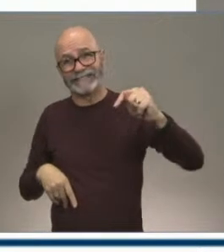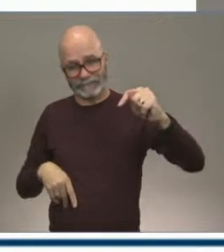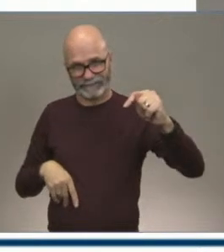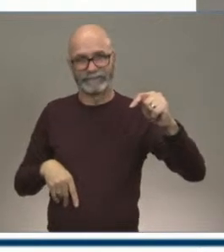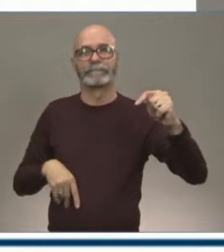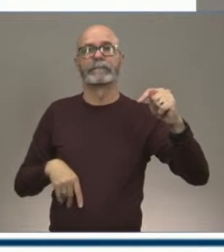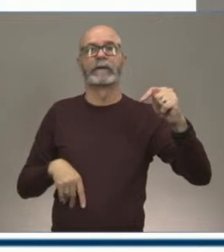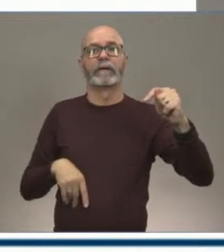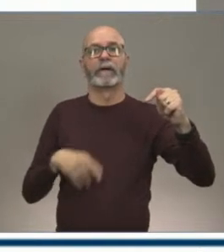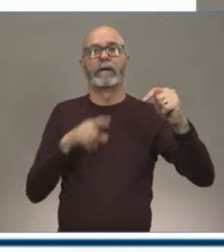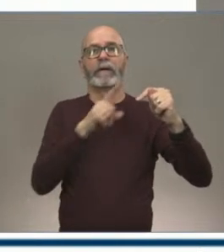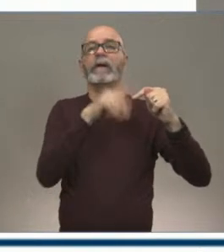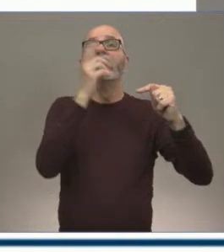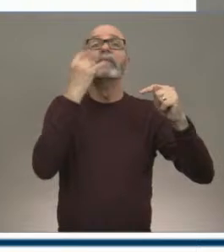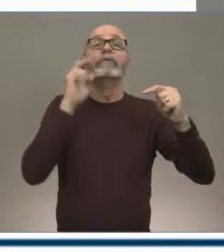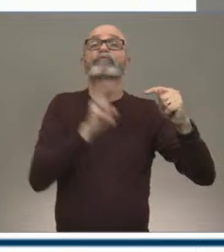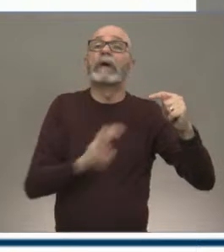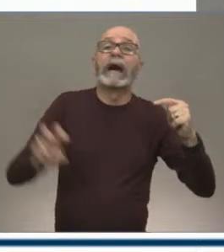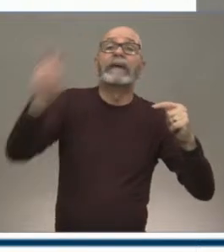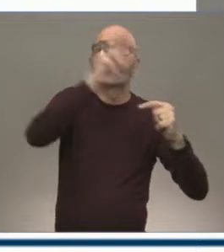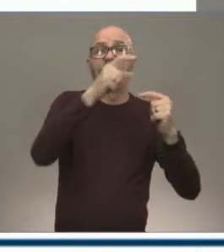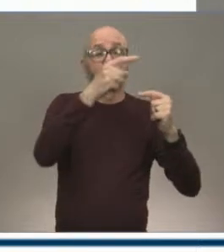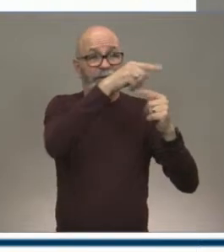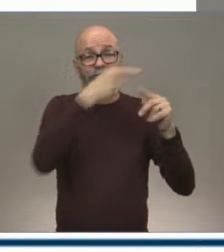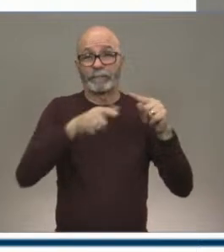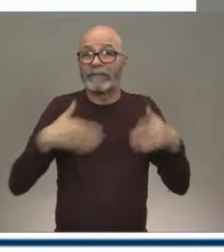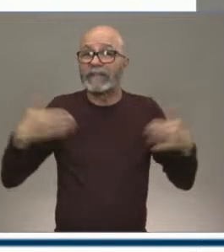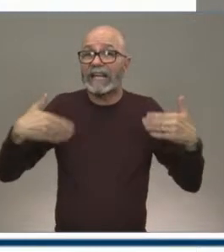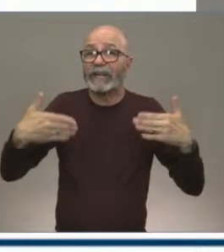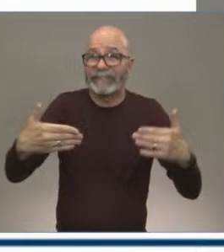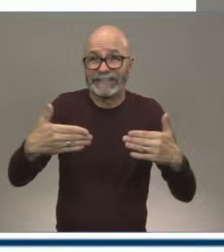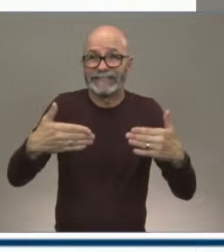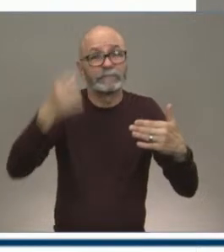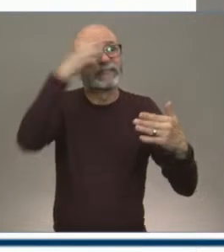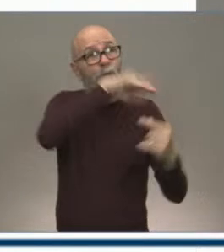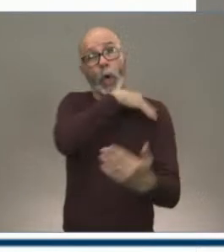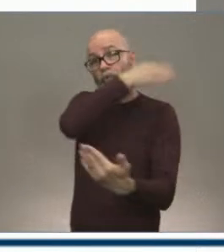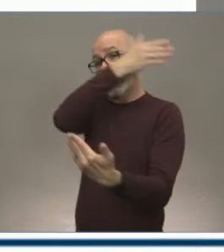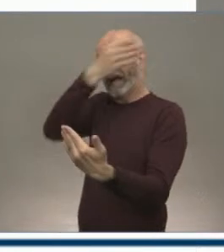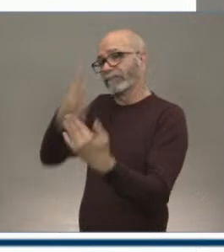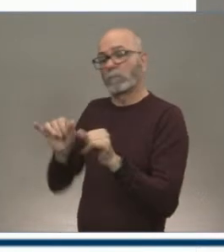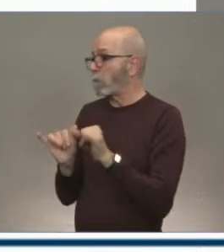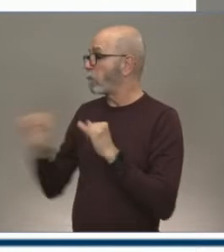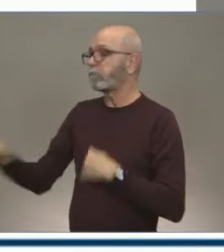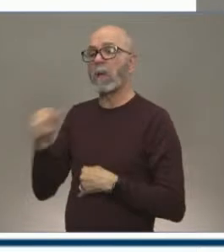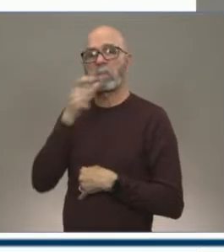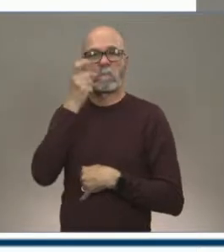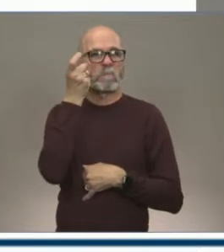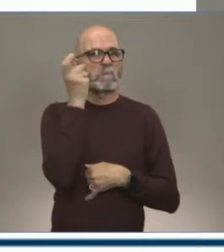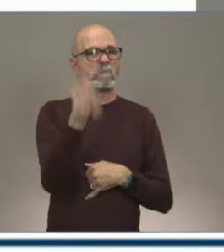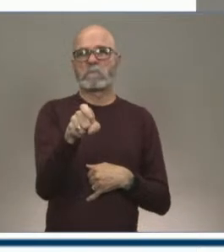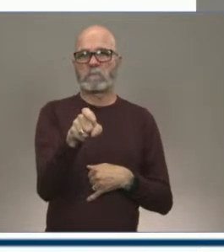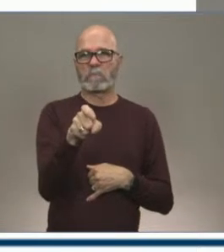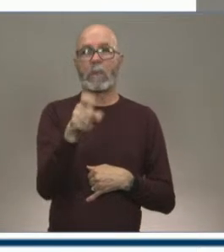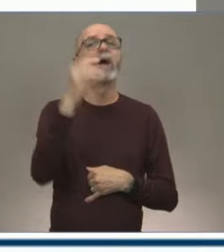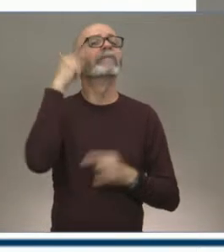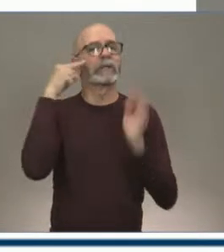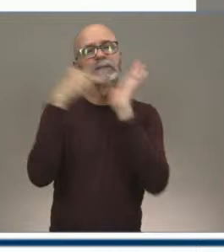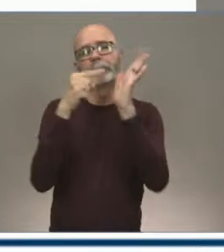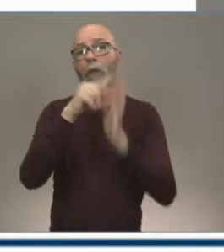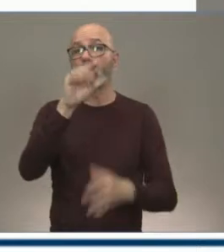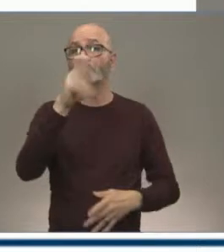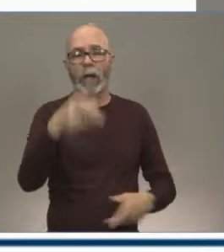on the ferry who are exempt from self-isolation when they arrive in Nova Scotia, such as long-distance truckers, the testing will